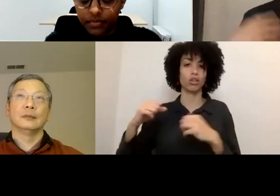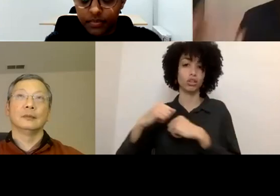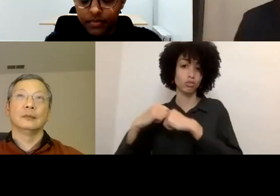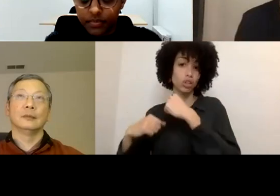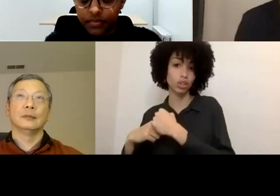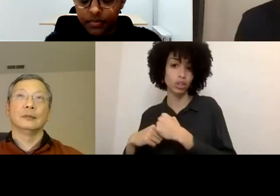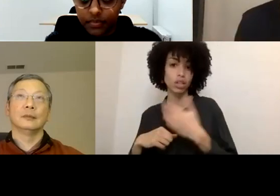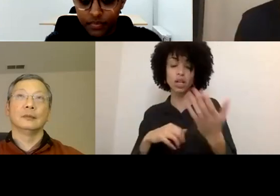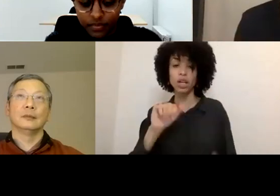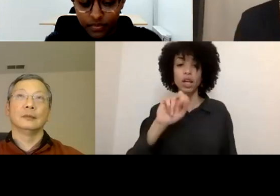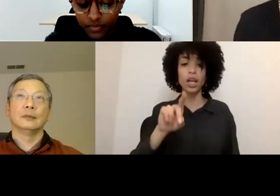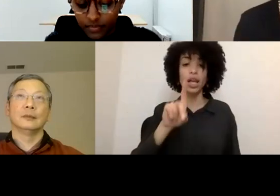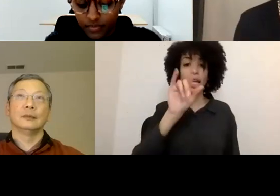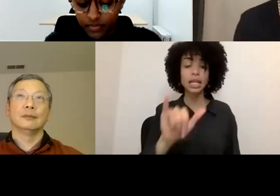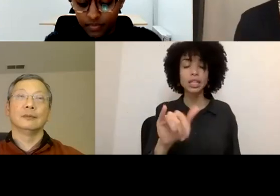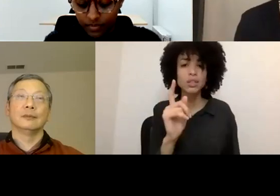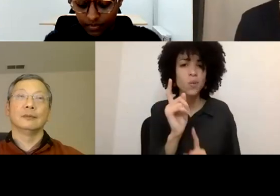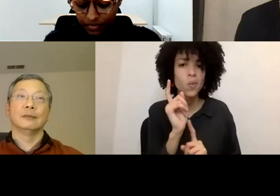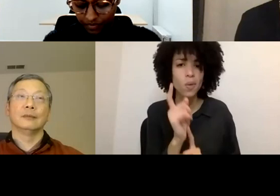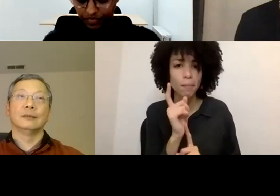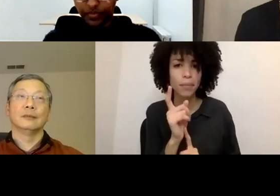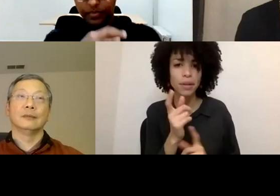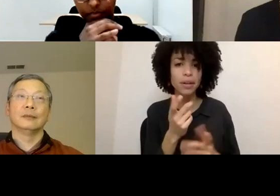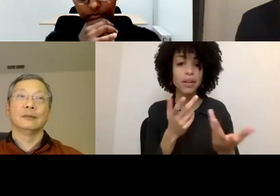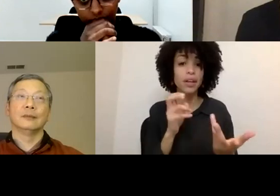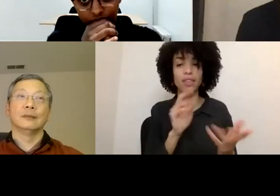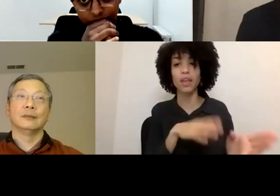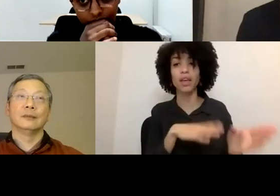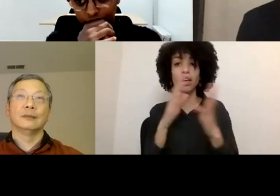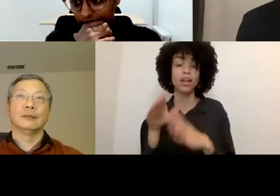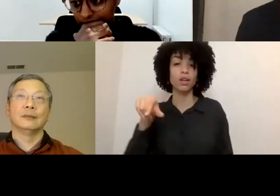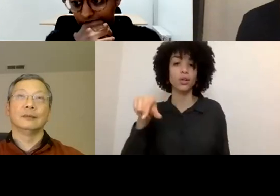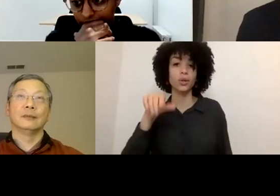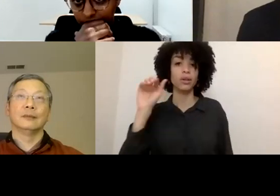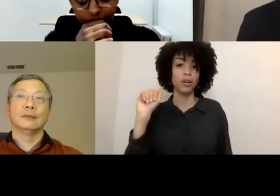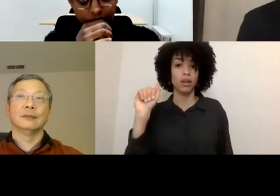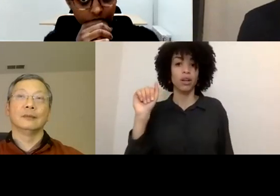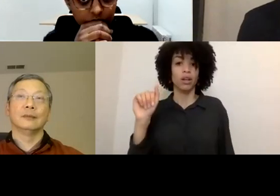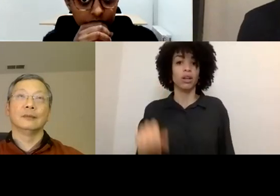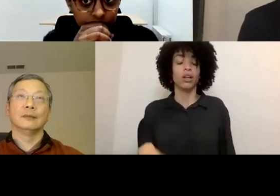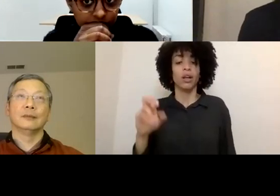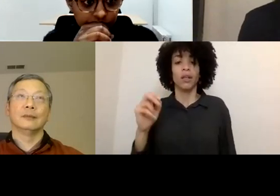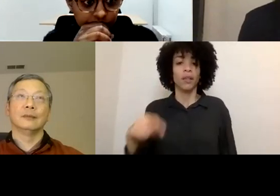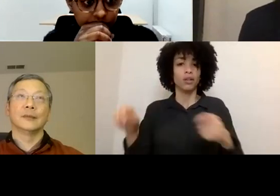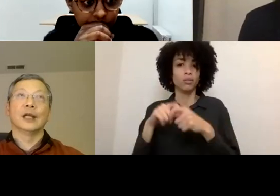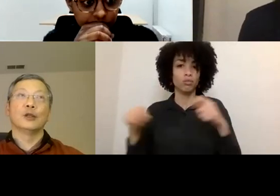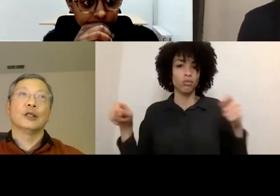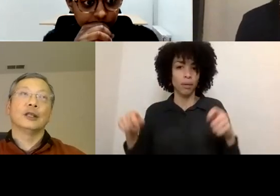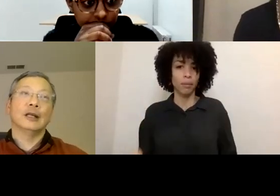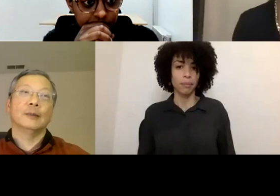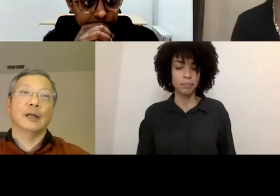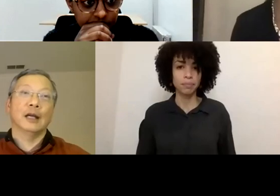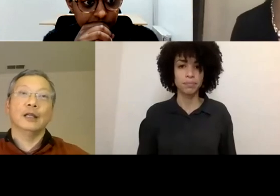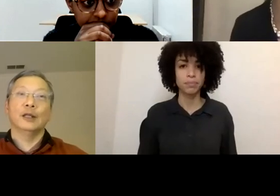offer, 1 minute of an answer to this, and then we'll take 1 or 2 questions and do some closing remarks.